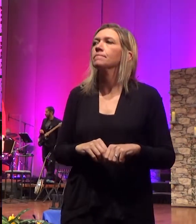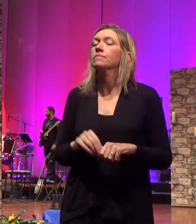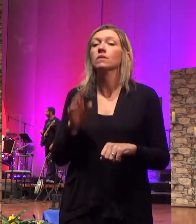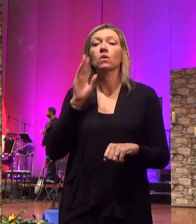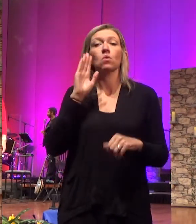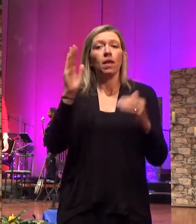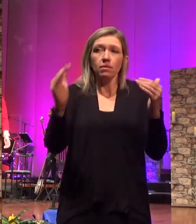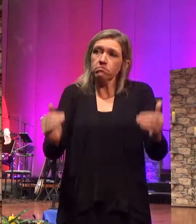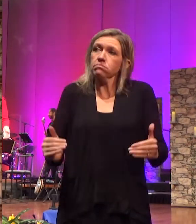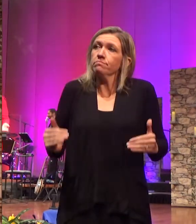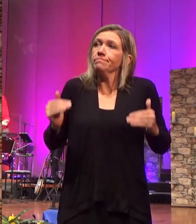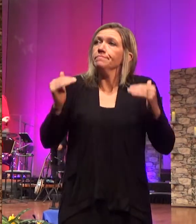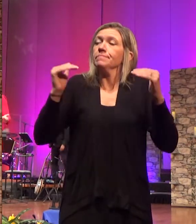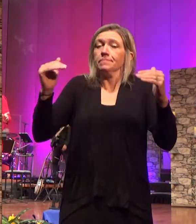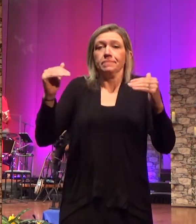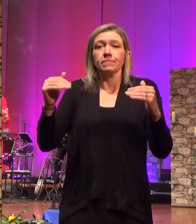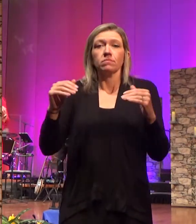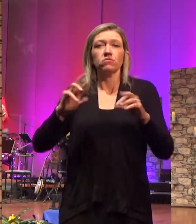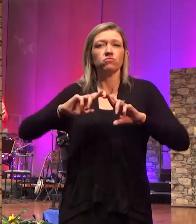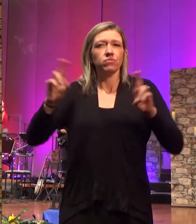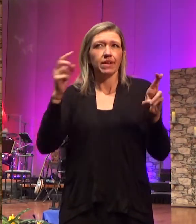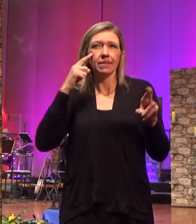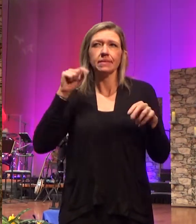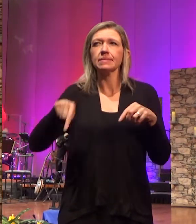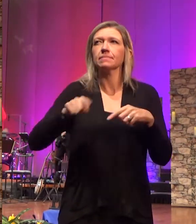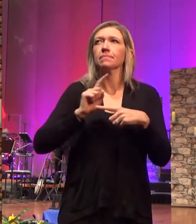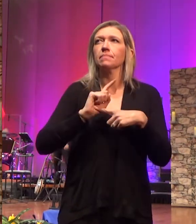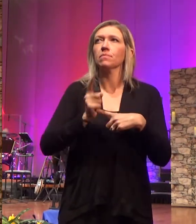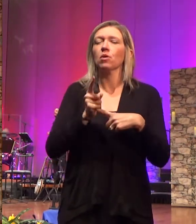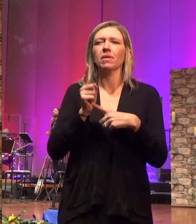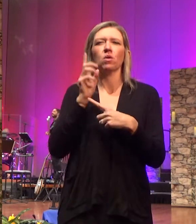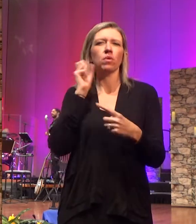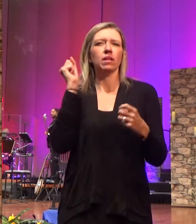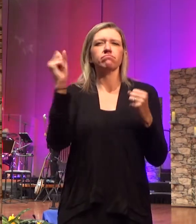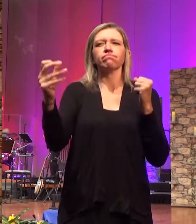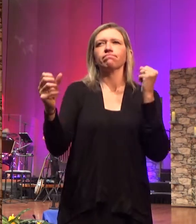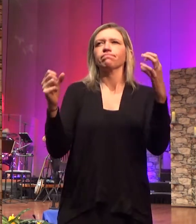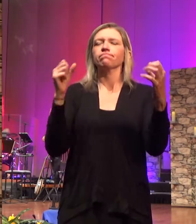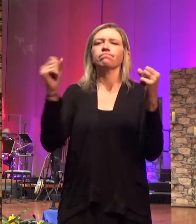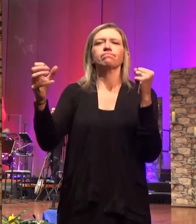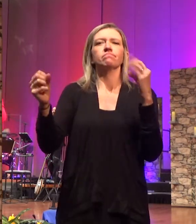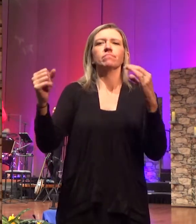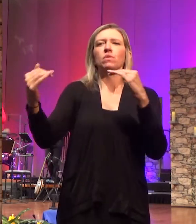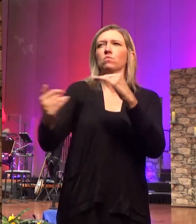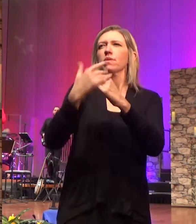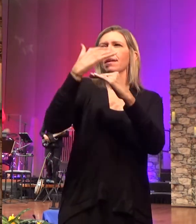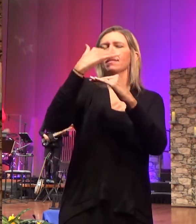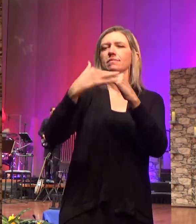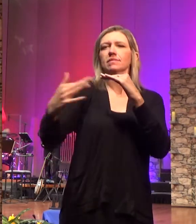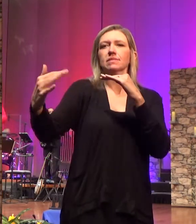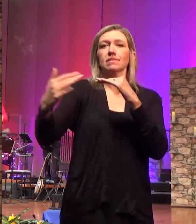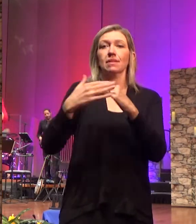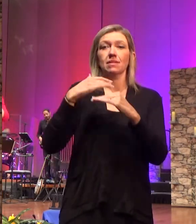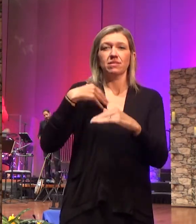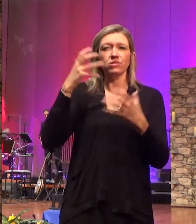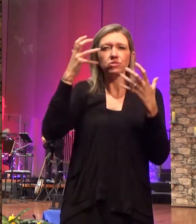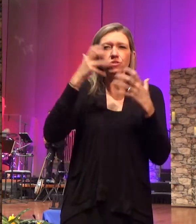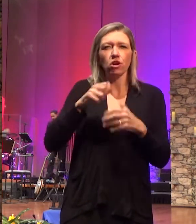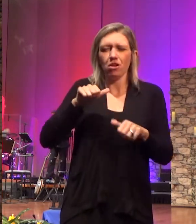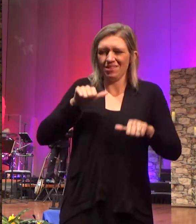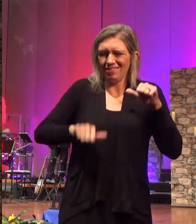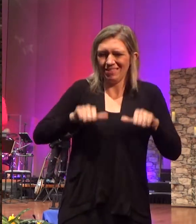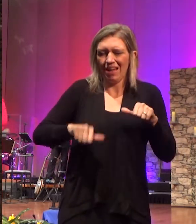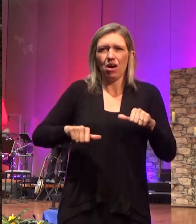Gonna rise to the moment, gonna speak to the waves, gonna push back the darkness that threatens